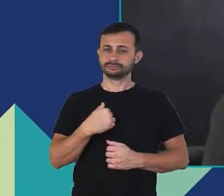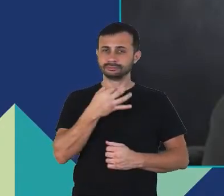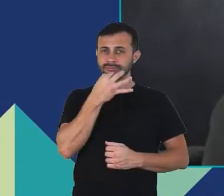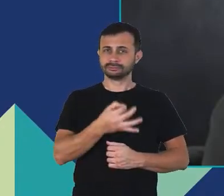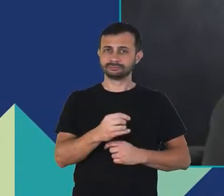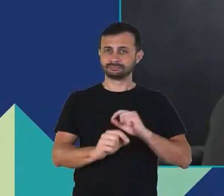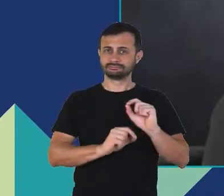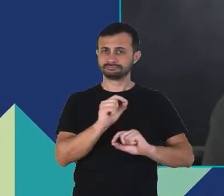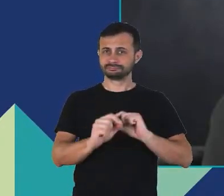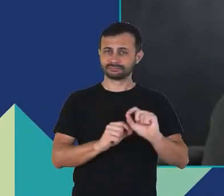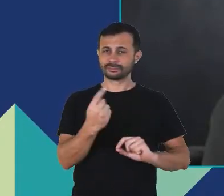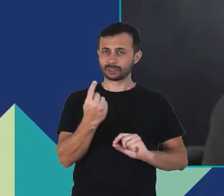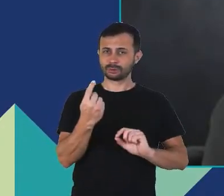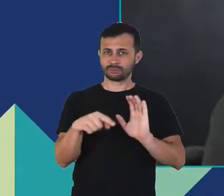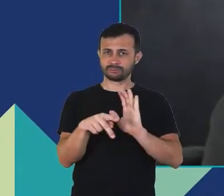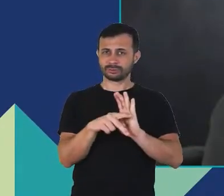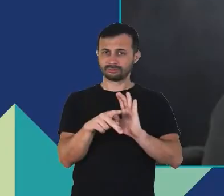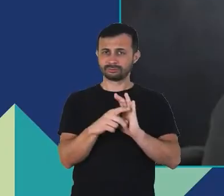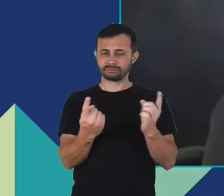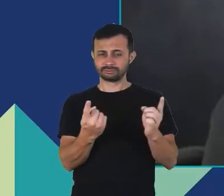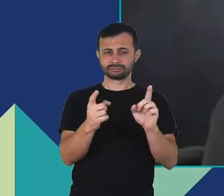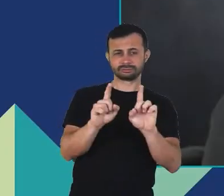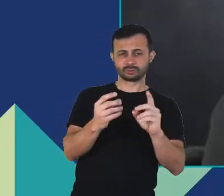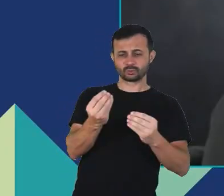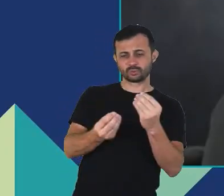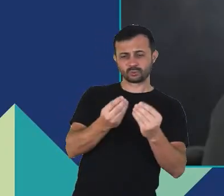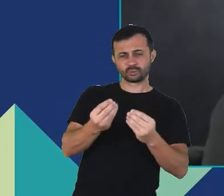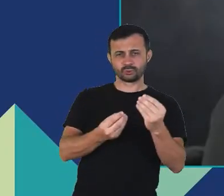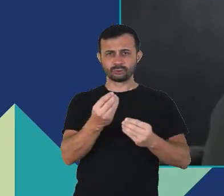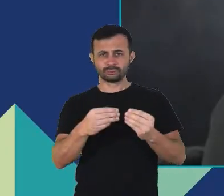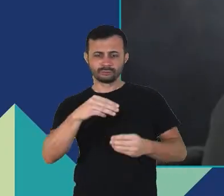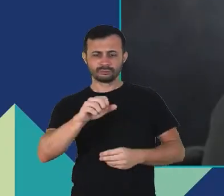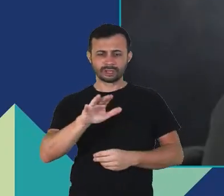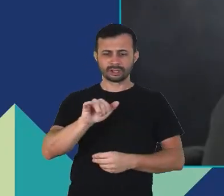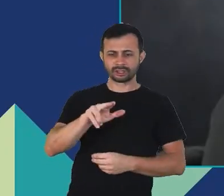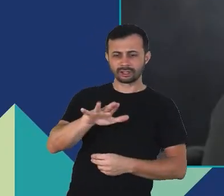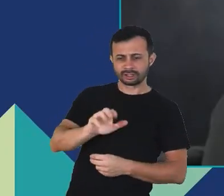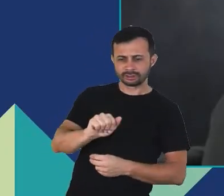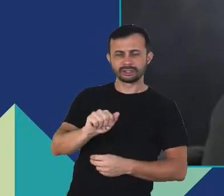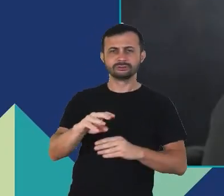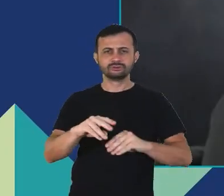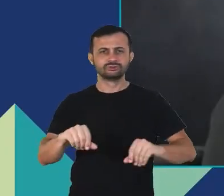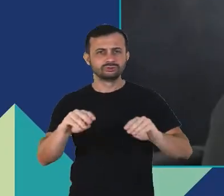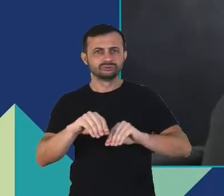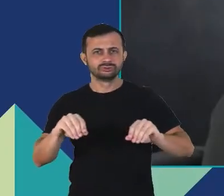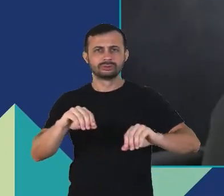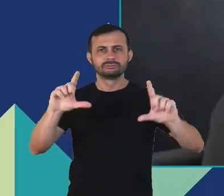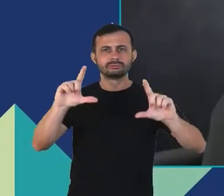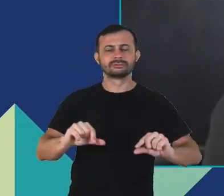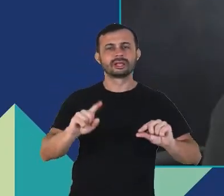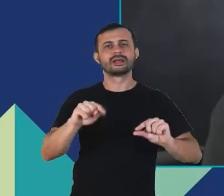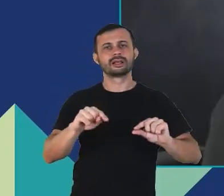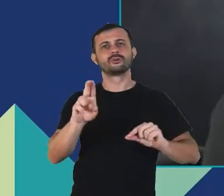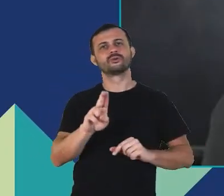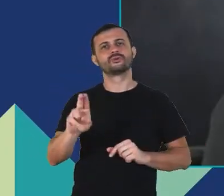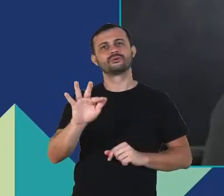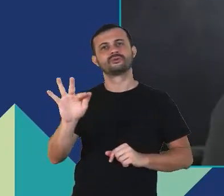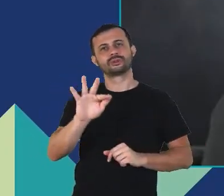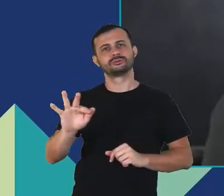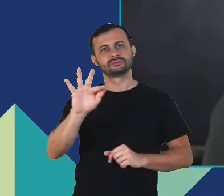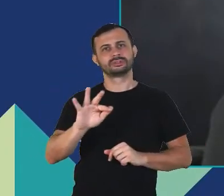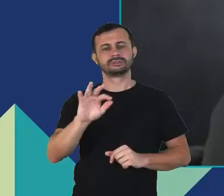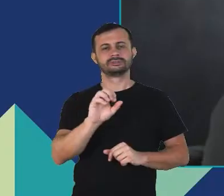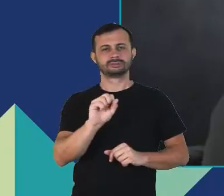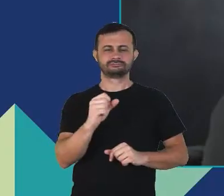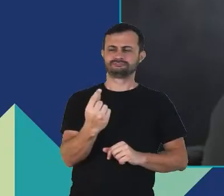soil mechanics was actually at the University of Saskatchewan many years back. So, but there is a very nice book